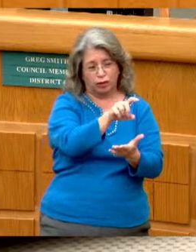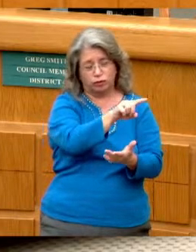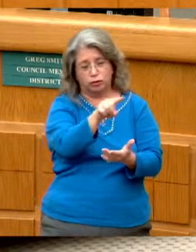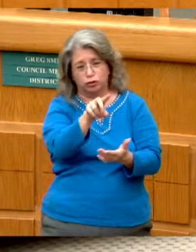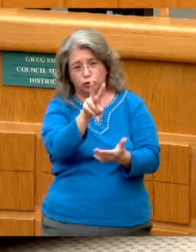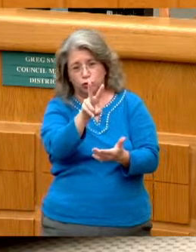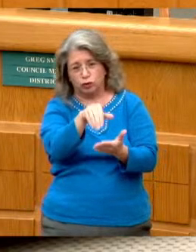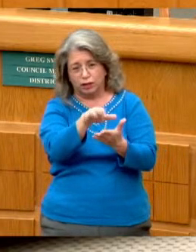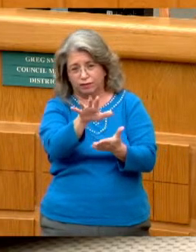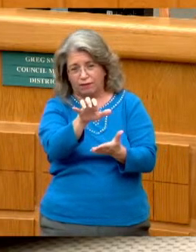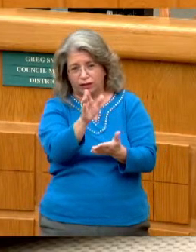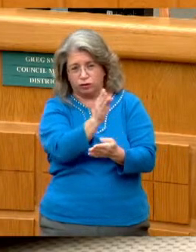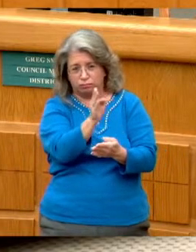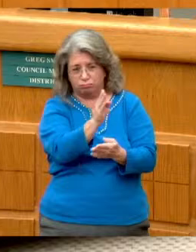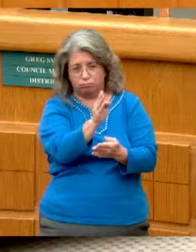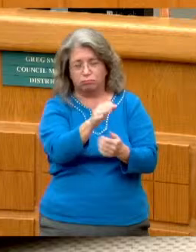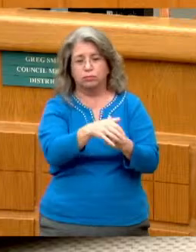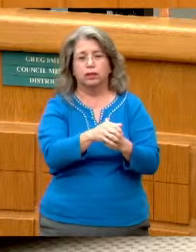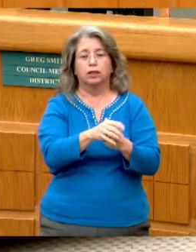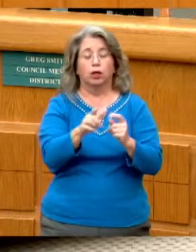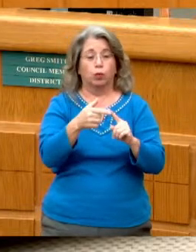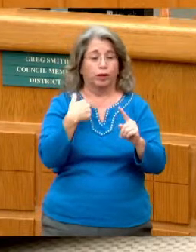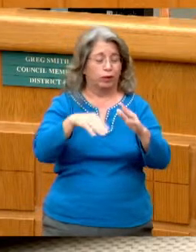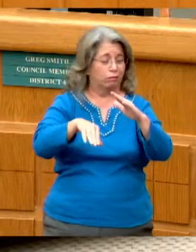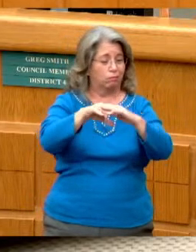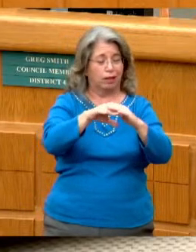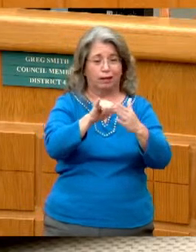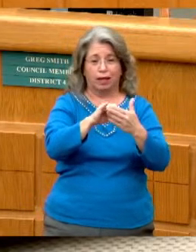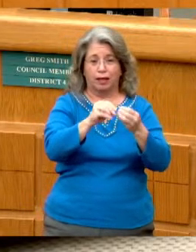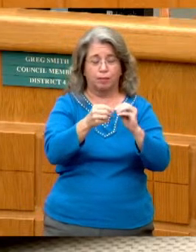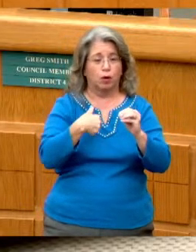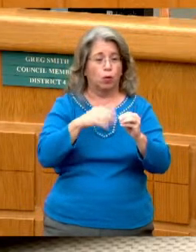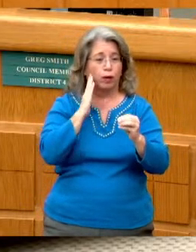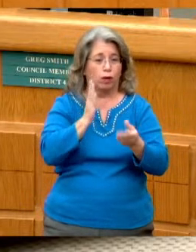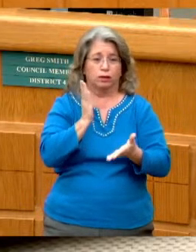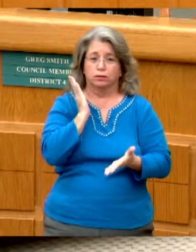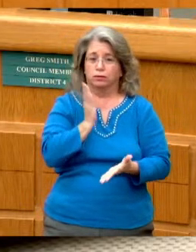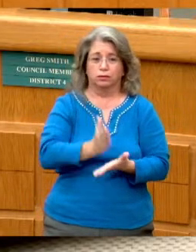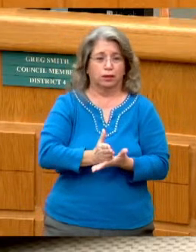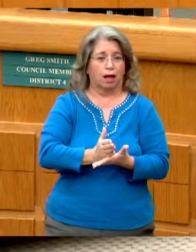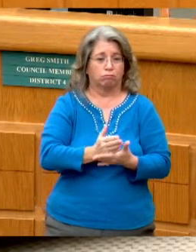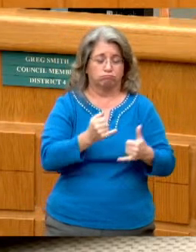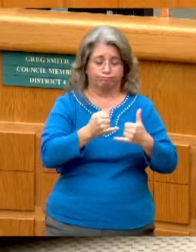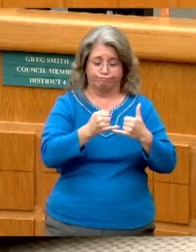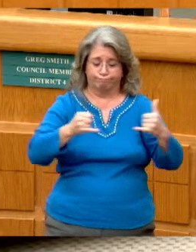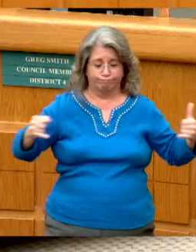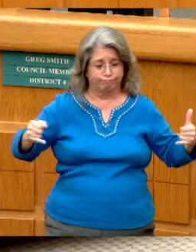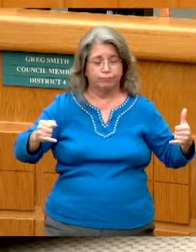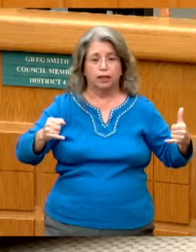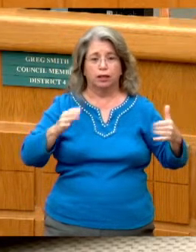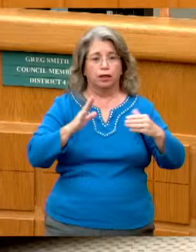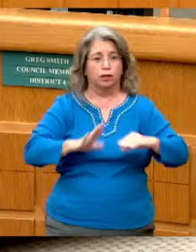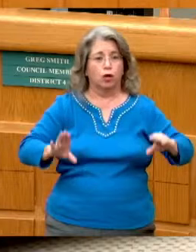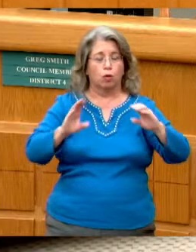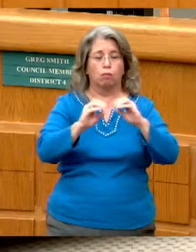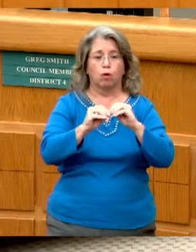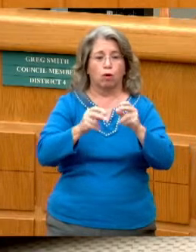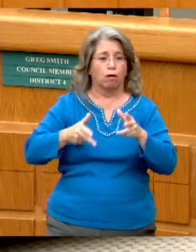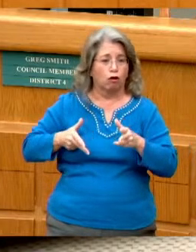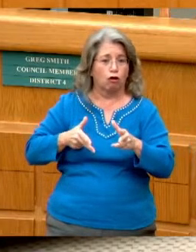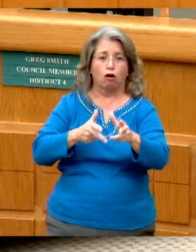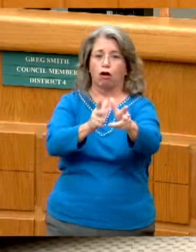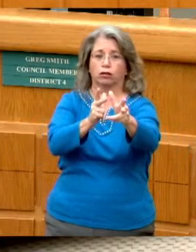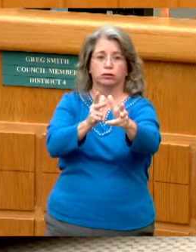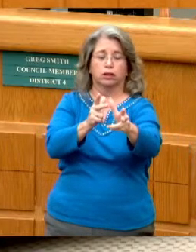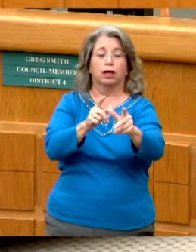of vaccinated persons, we'll draw the line and no other persons will advance forward, but they will be